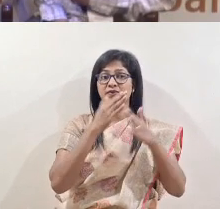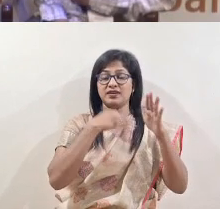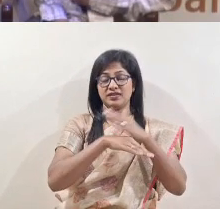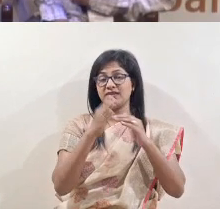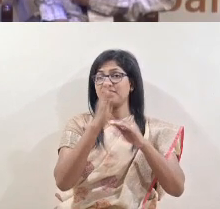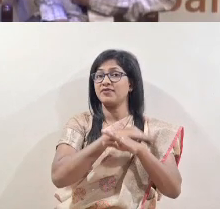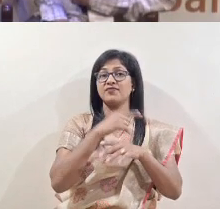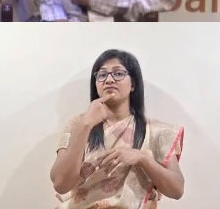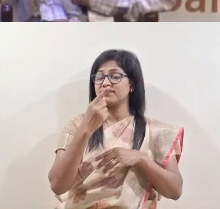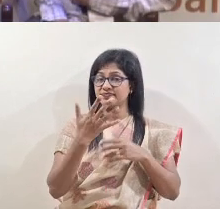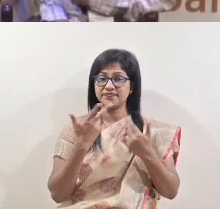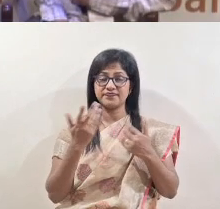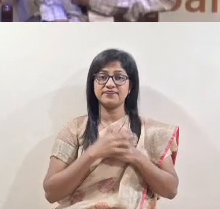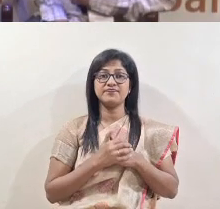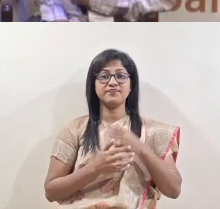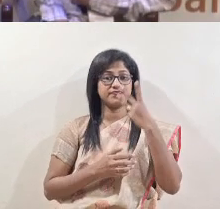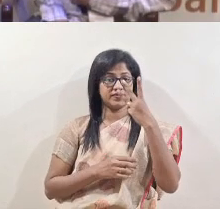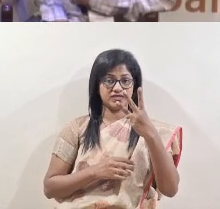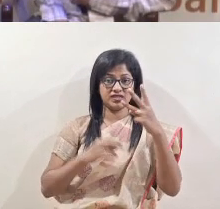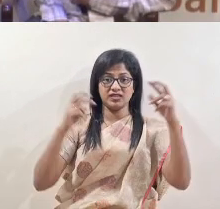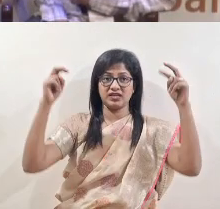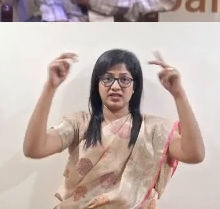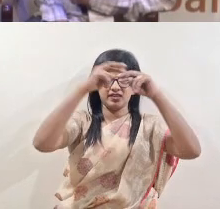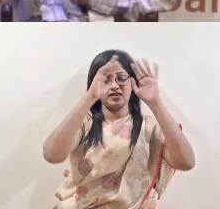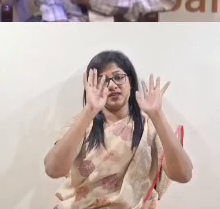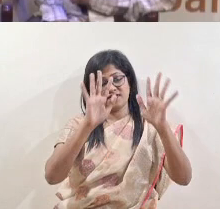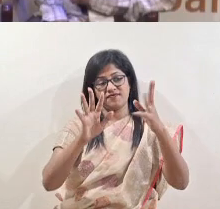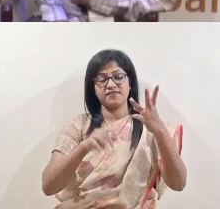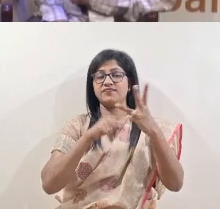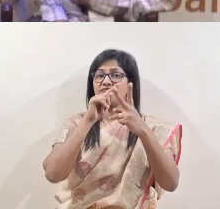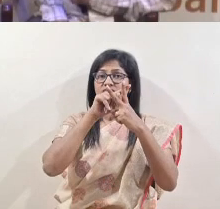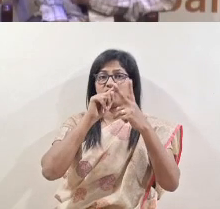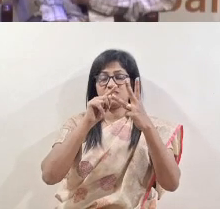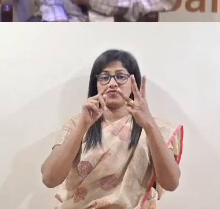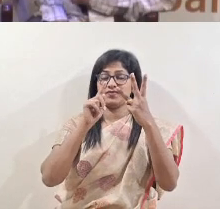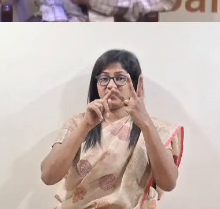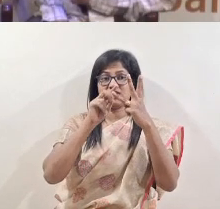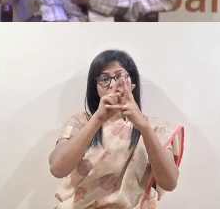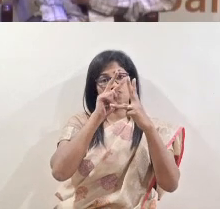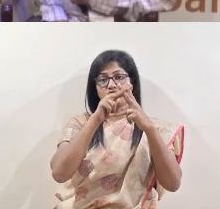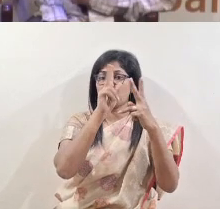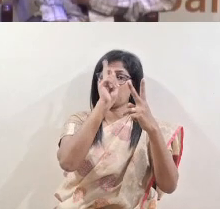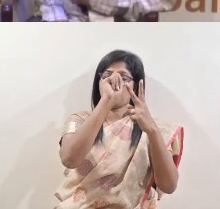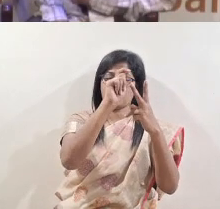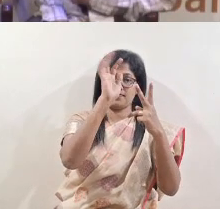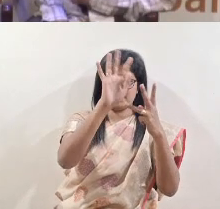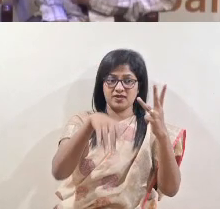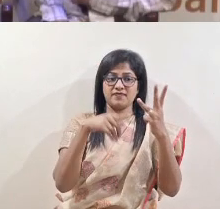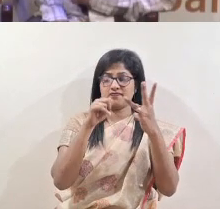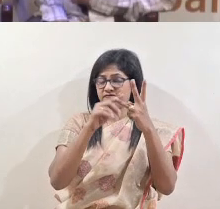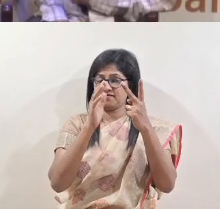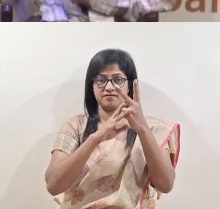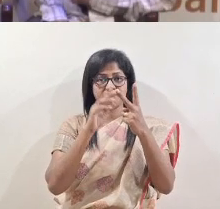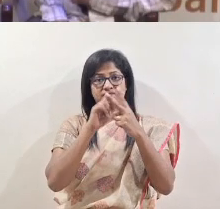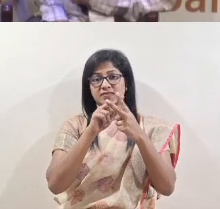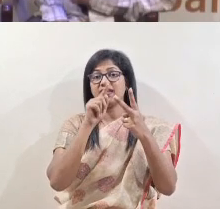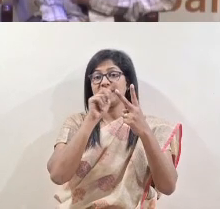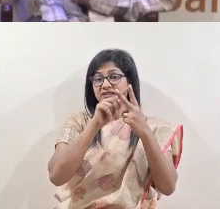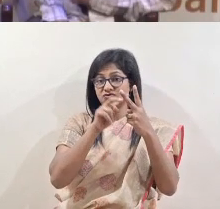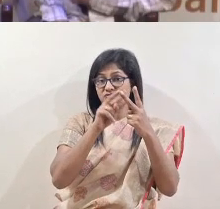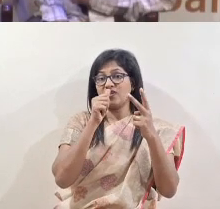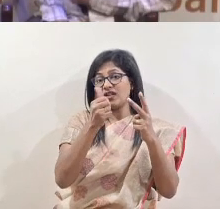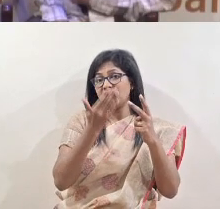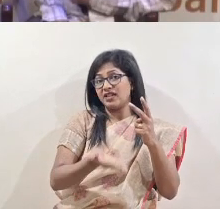told you earlier, there are 3 foot-over bridges. Out of those, only 2 were operational, and in those 2, the lifts were